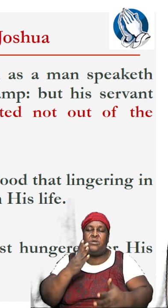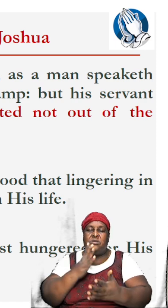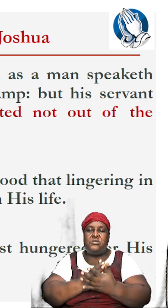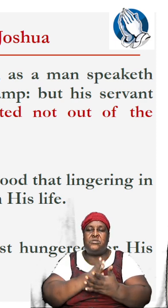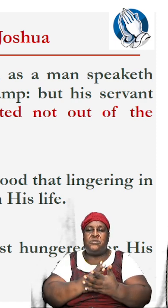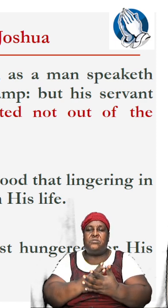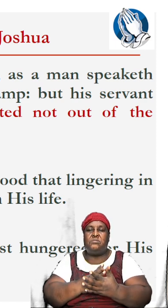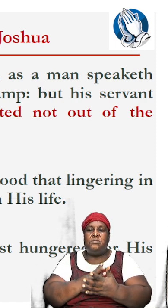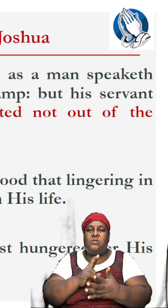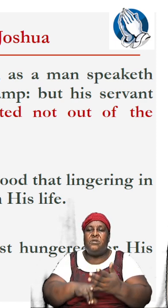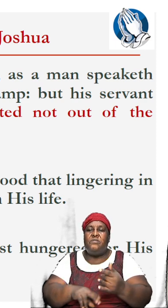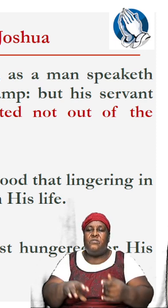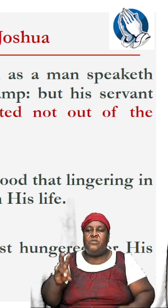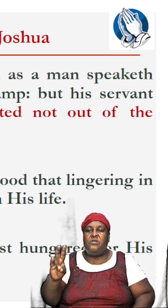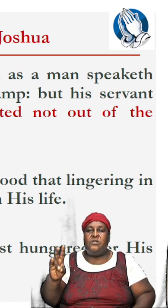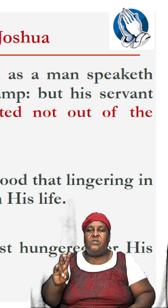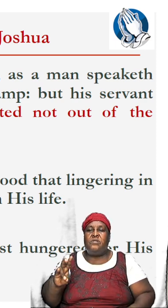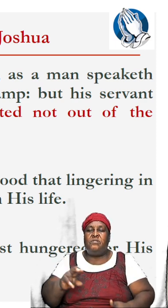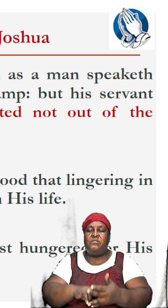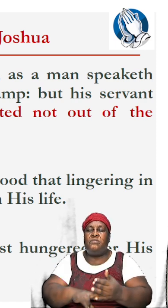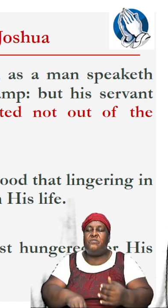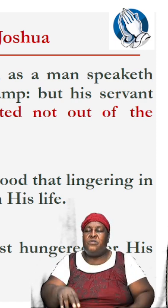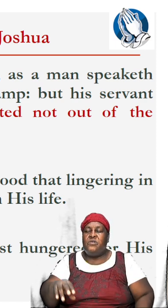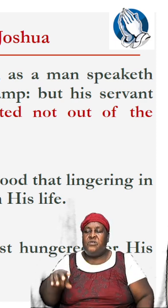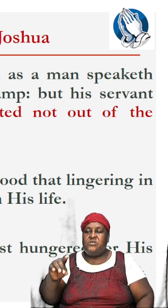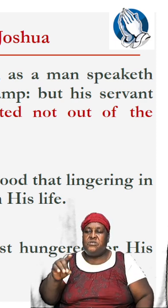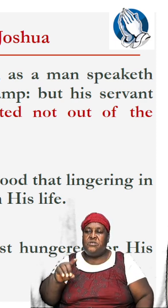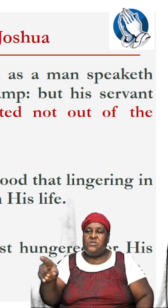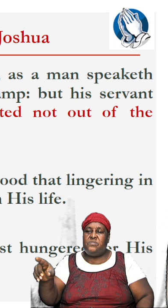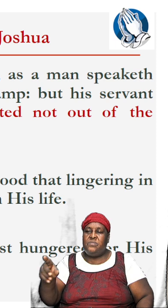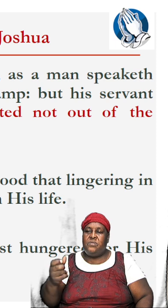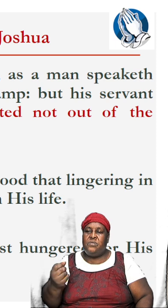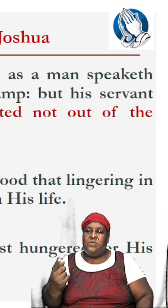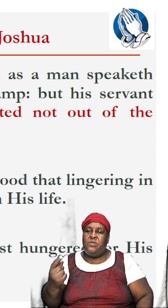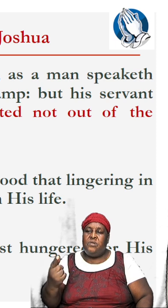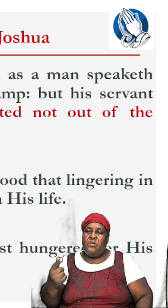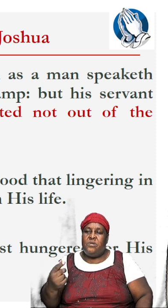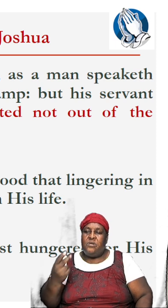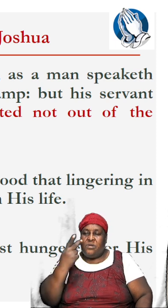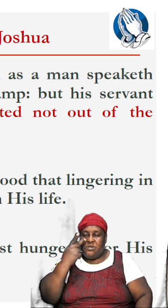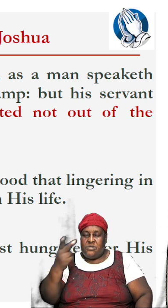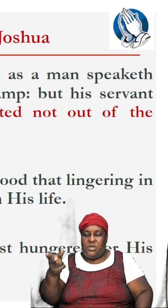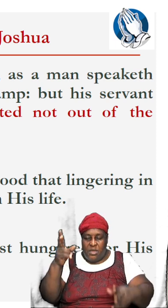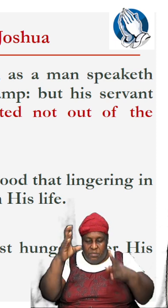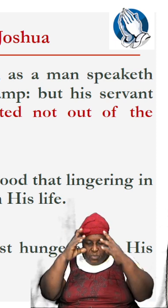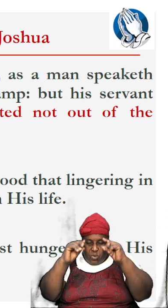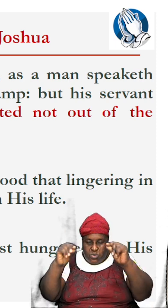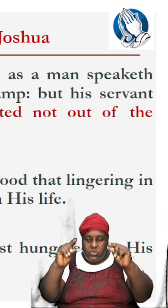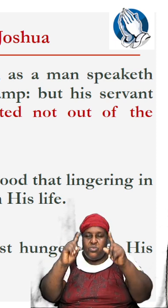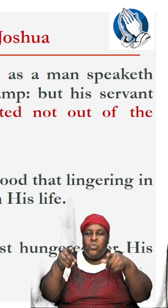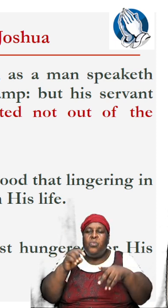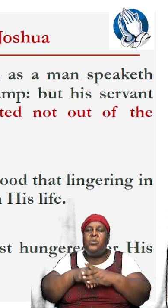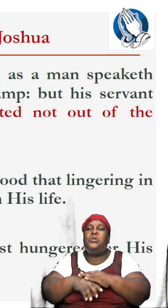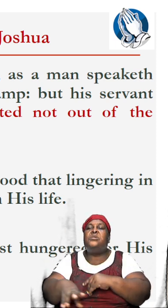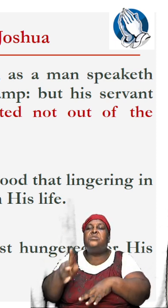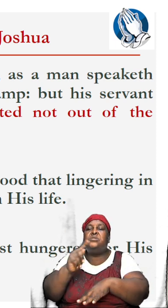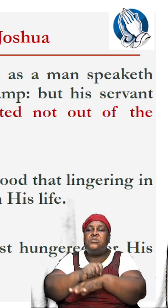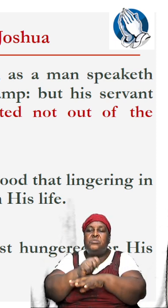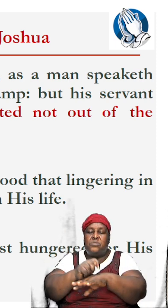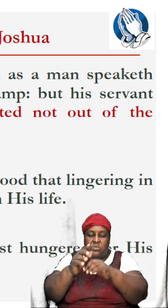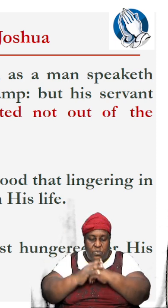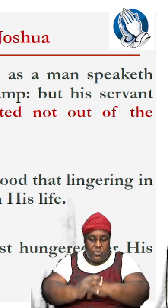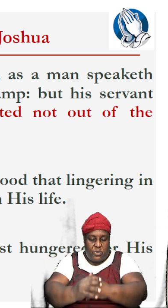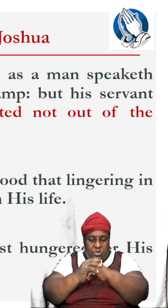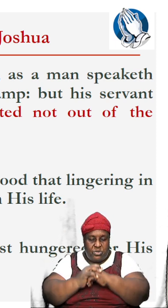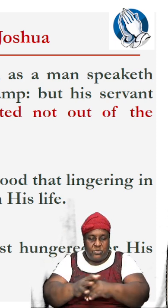verse 7. So from verse 8 to 11, we see Moses would normally go into the tabernacle to worship.